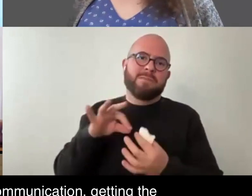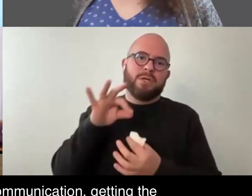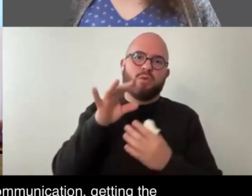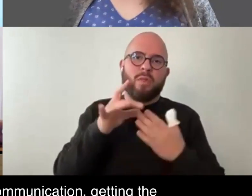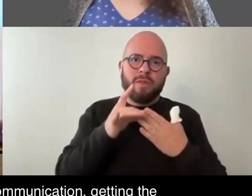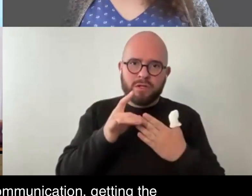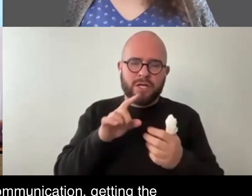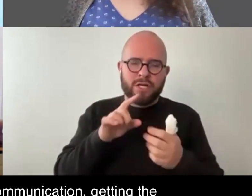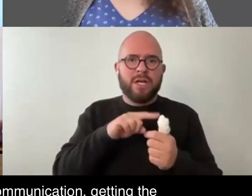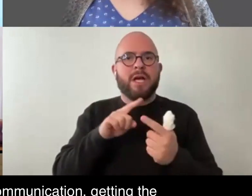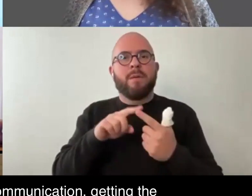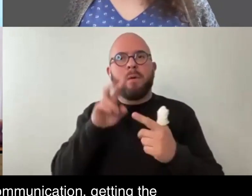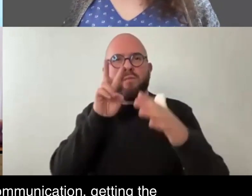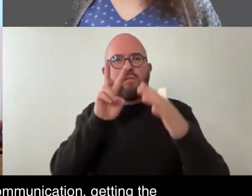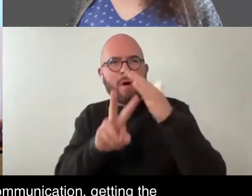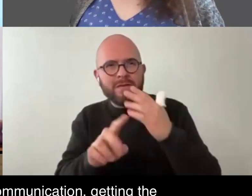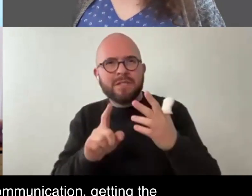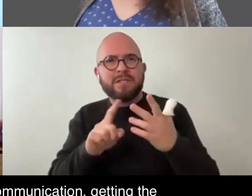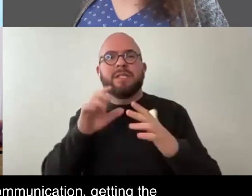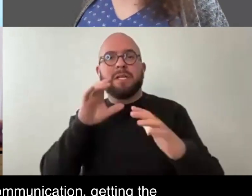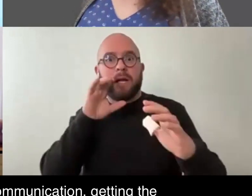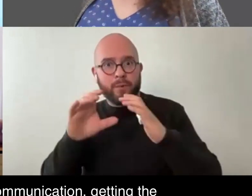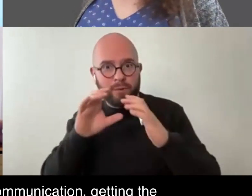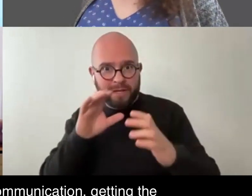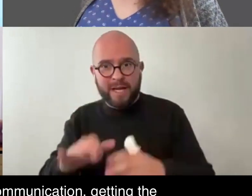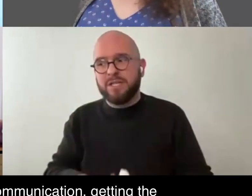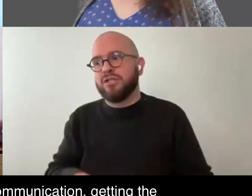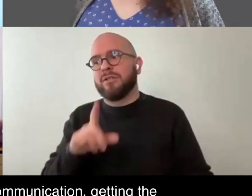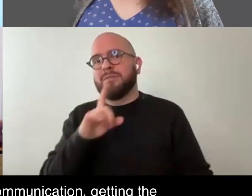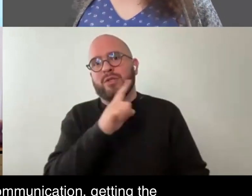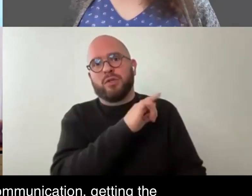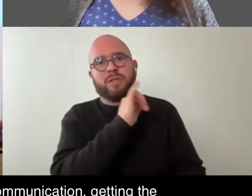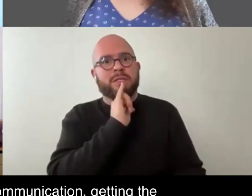prophecy, communication, getting the Israelites out of,